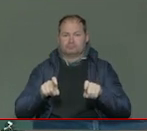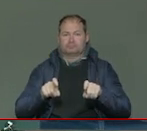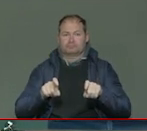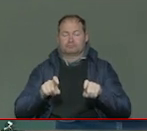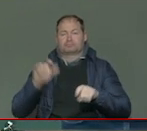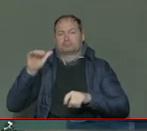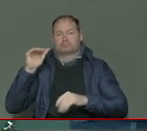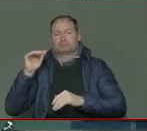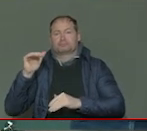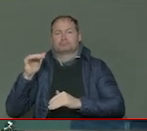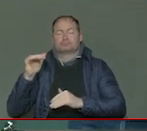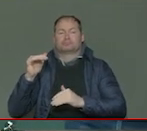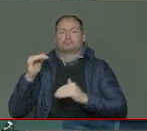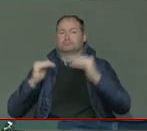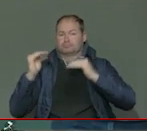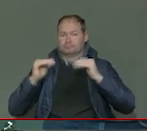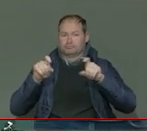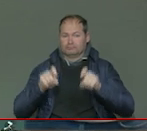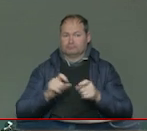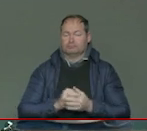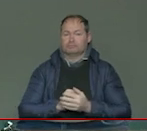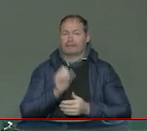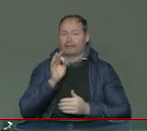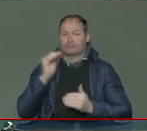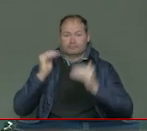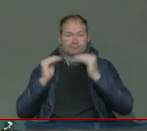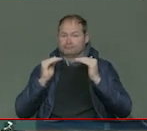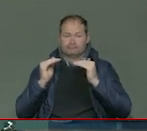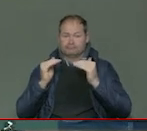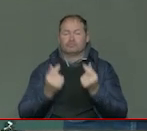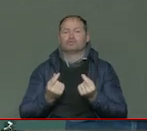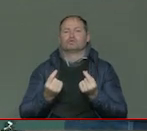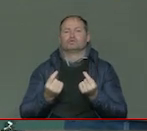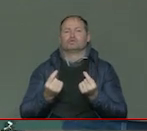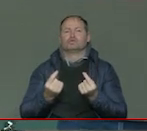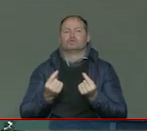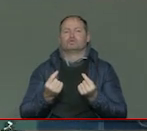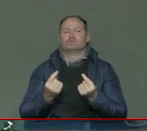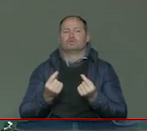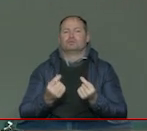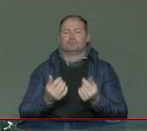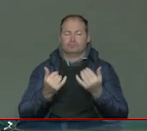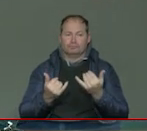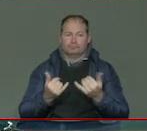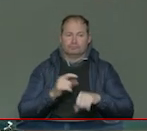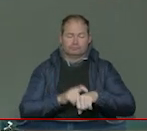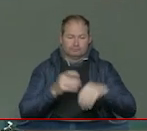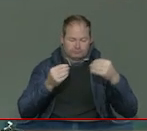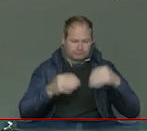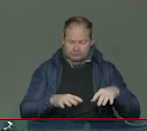account. Now, if they gave it to you and it doesn't balance, what do? You waste time to find the